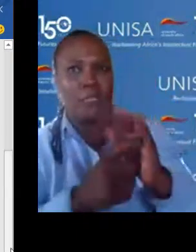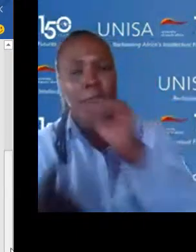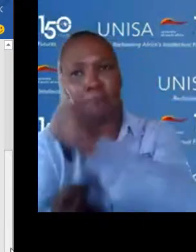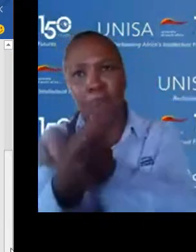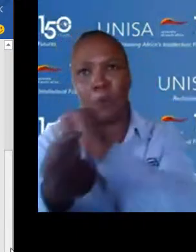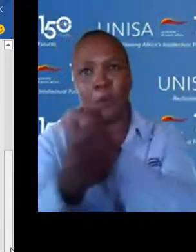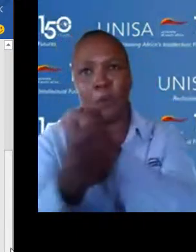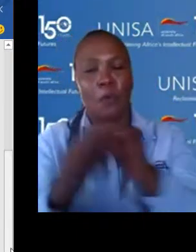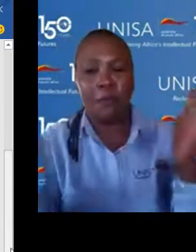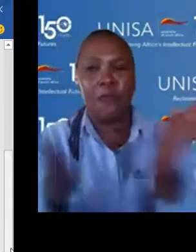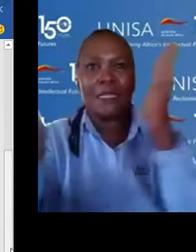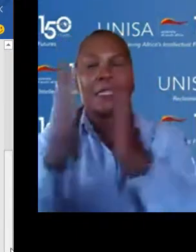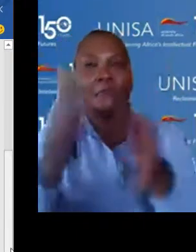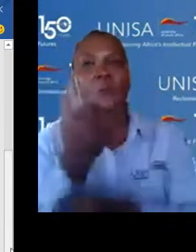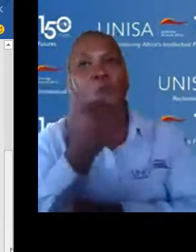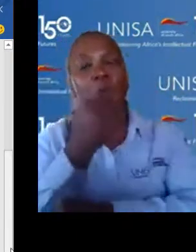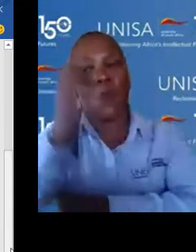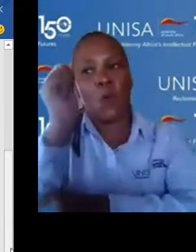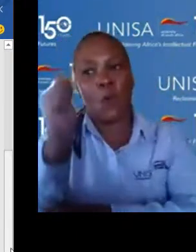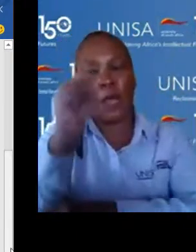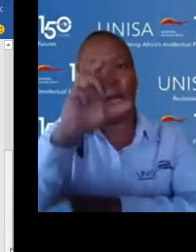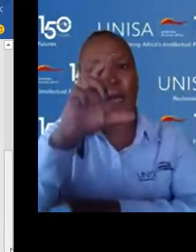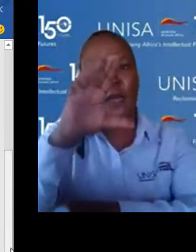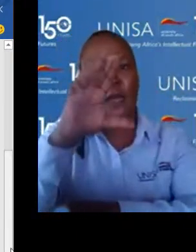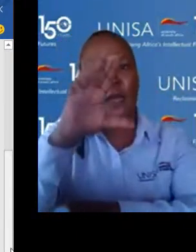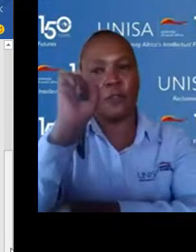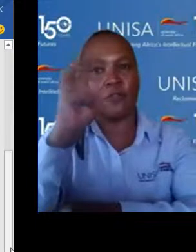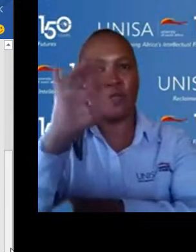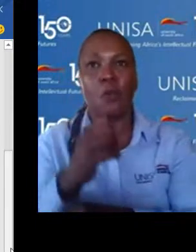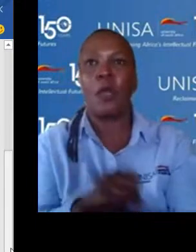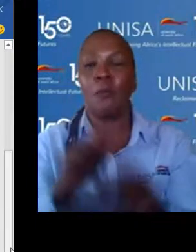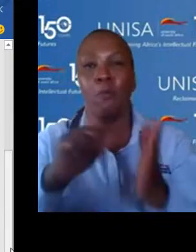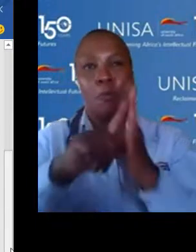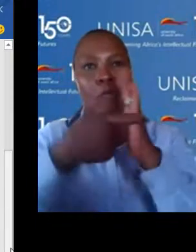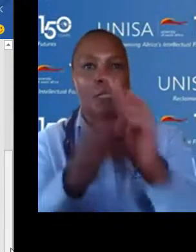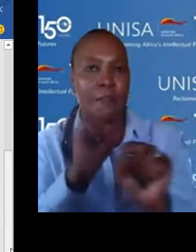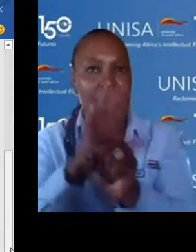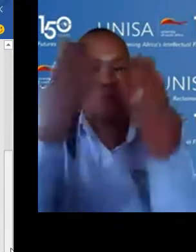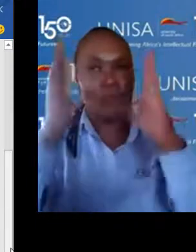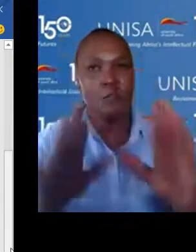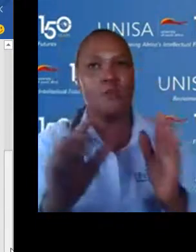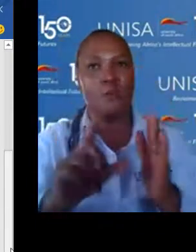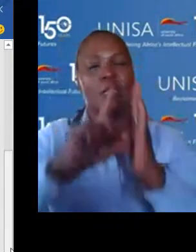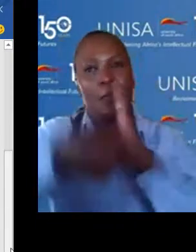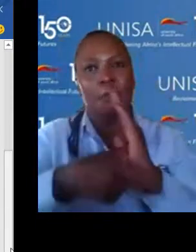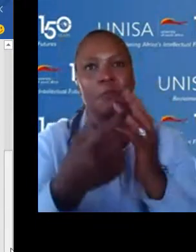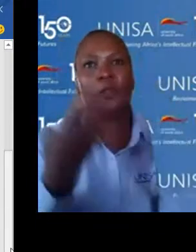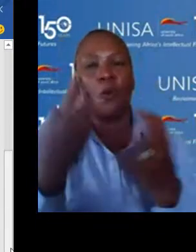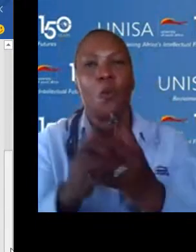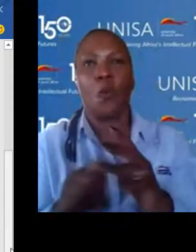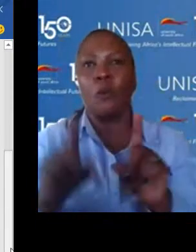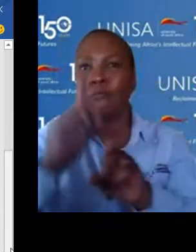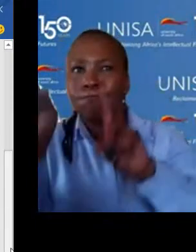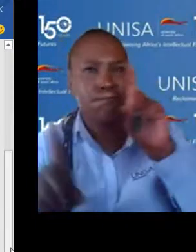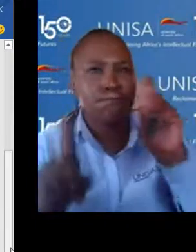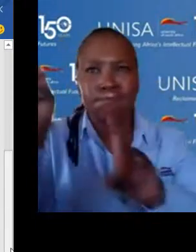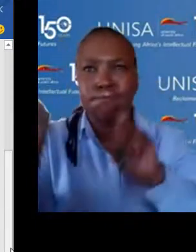by ACSWID, where policies affecting students with disabilities were interrogated and